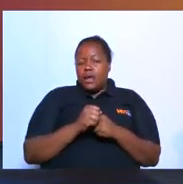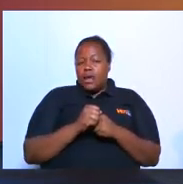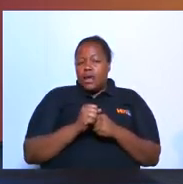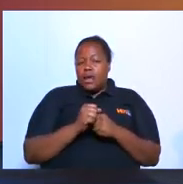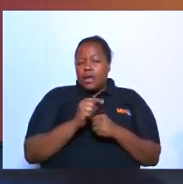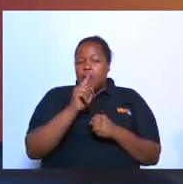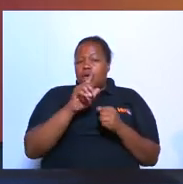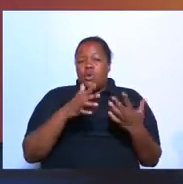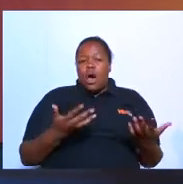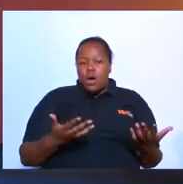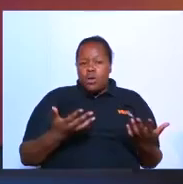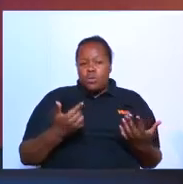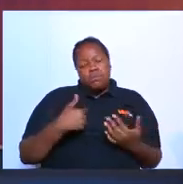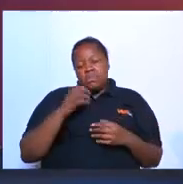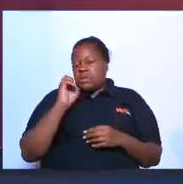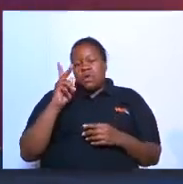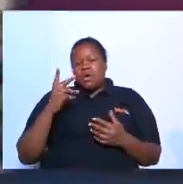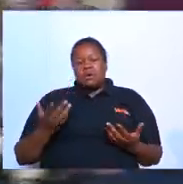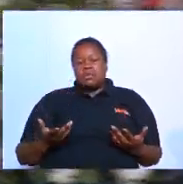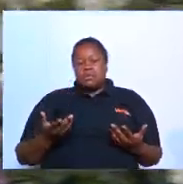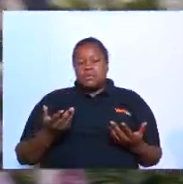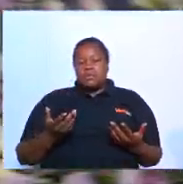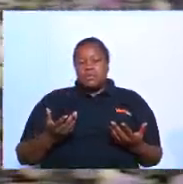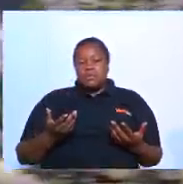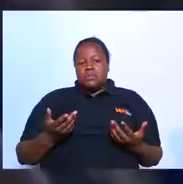how are you I'm okay